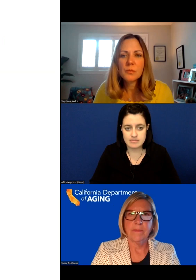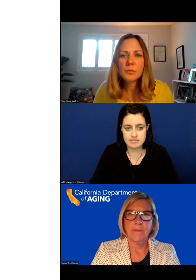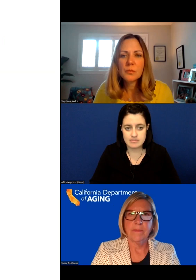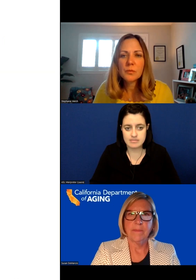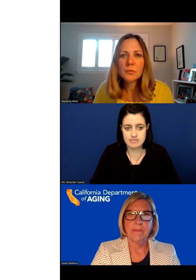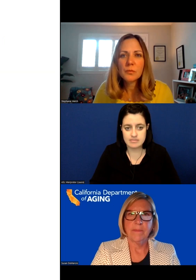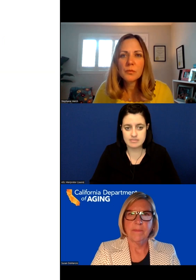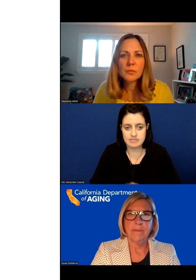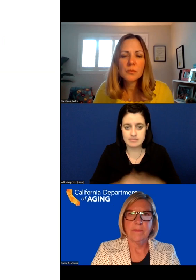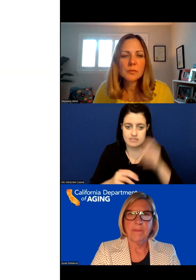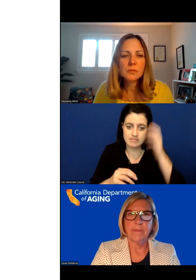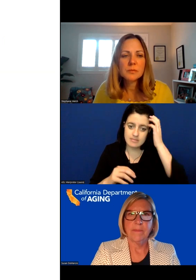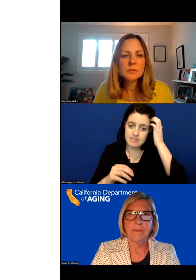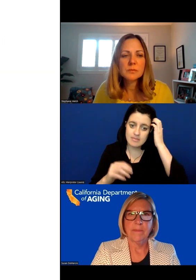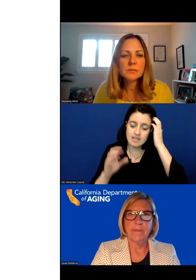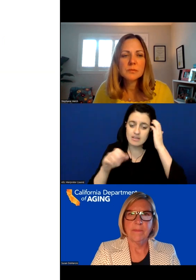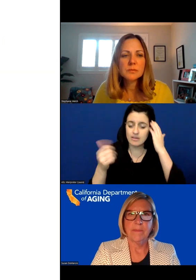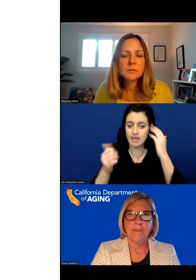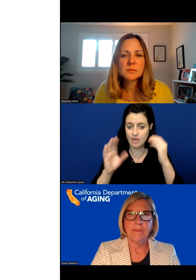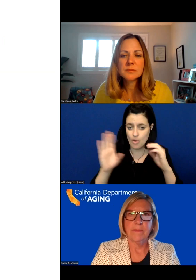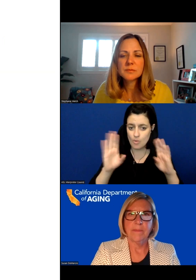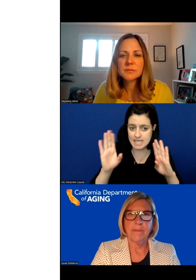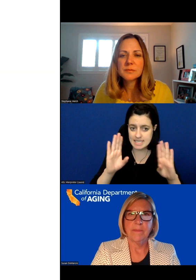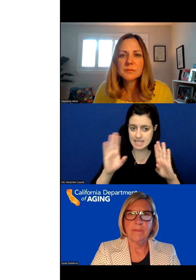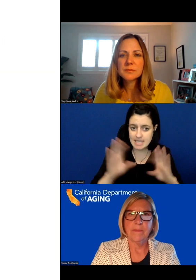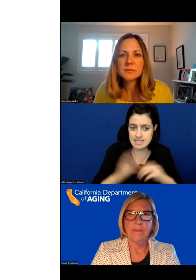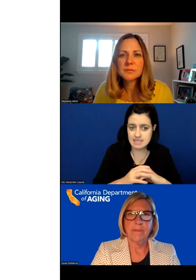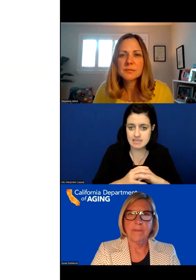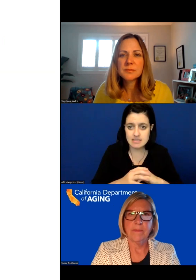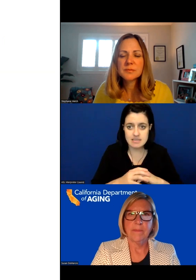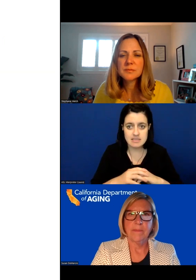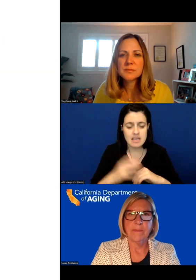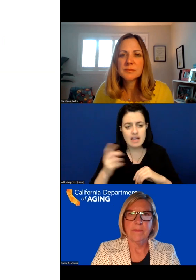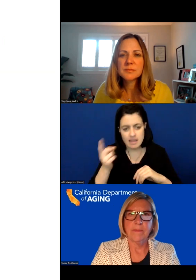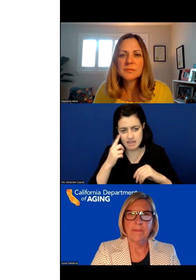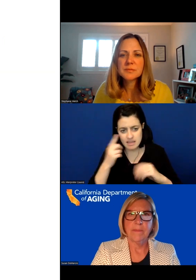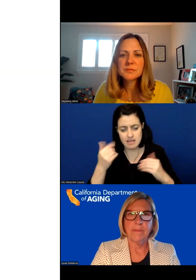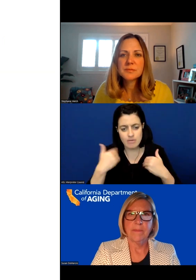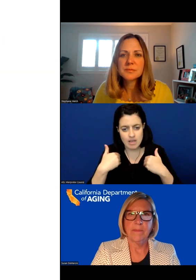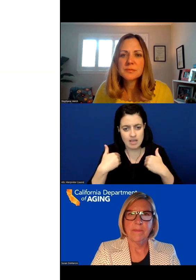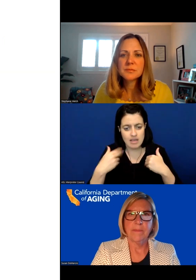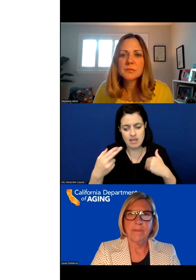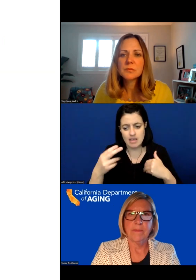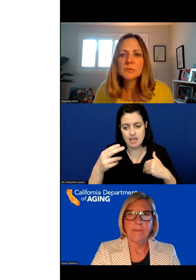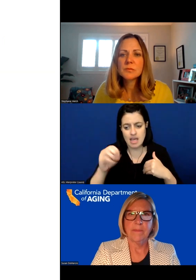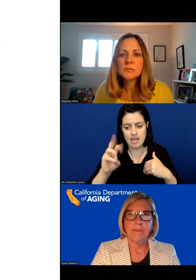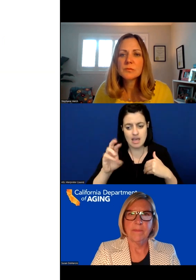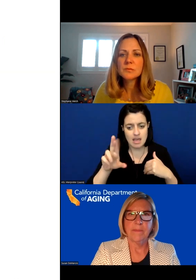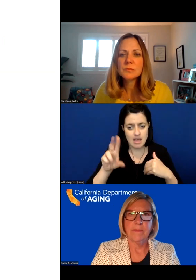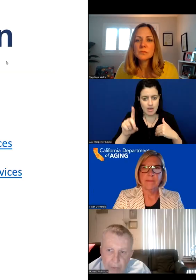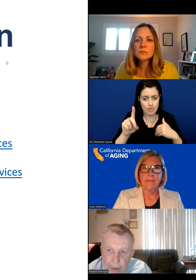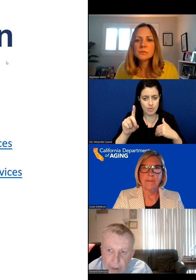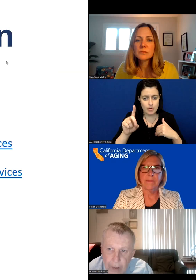Looking for other raised hands among council members. Howard McBroom.